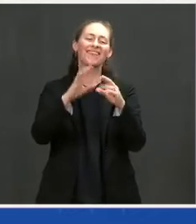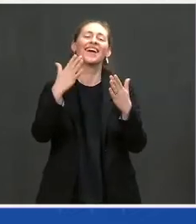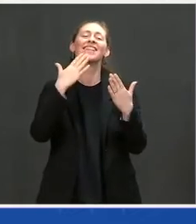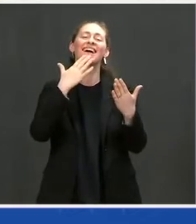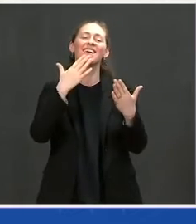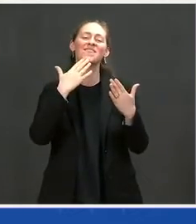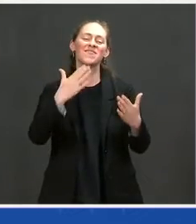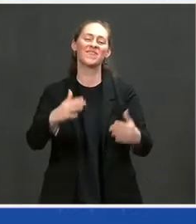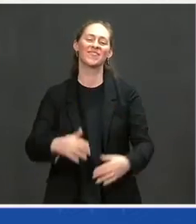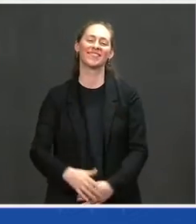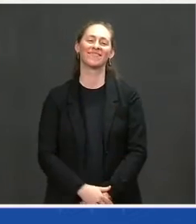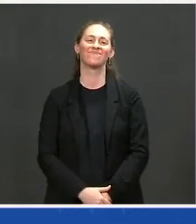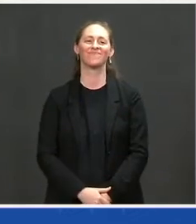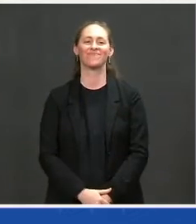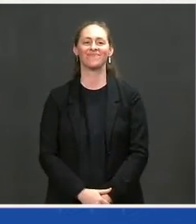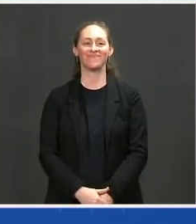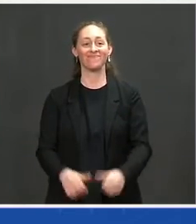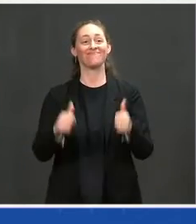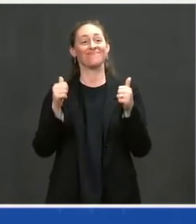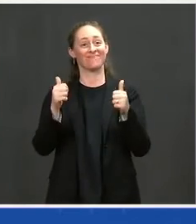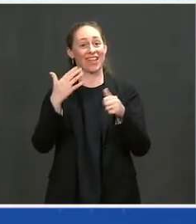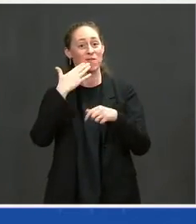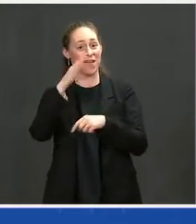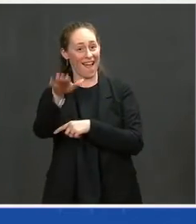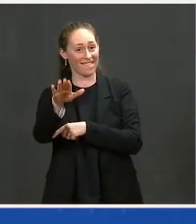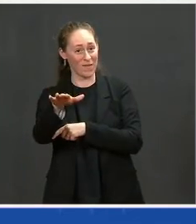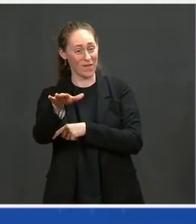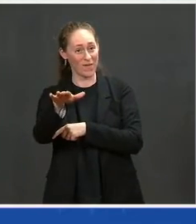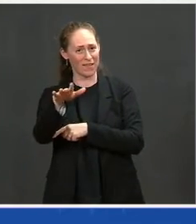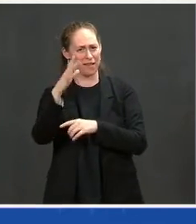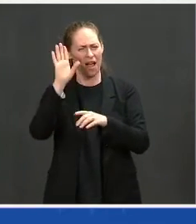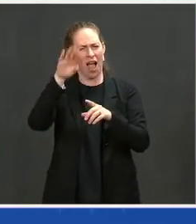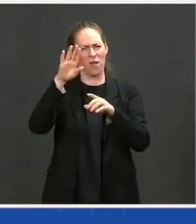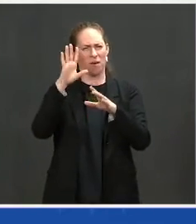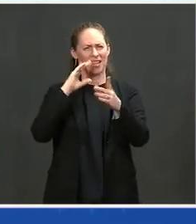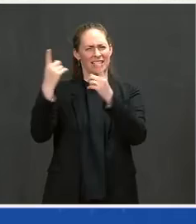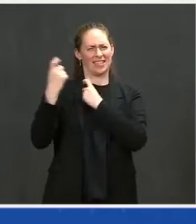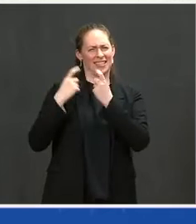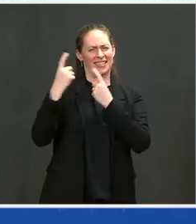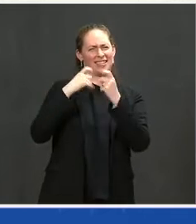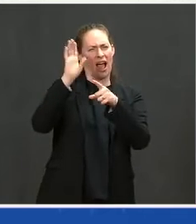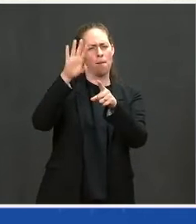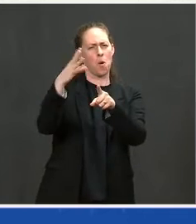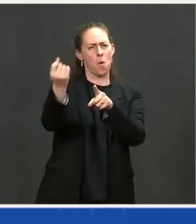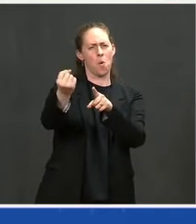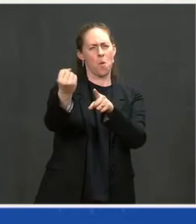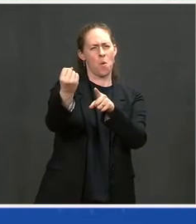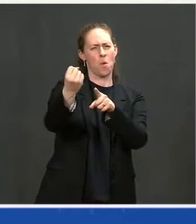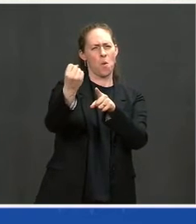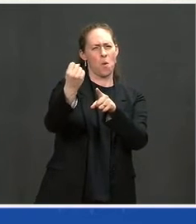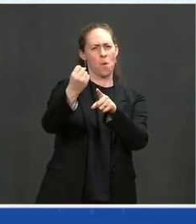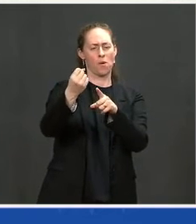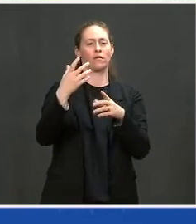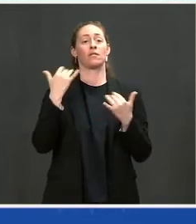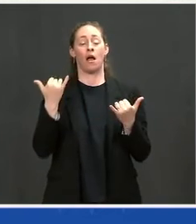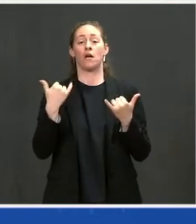Good afternoon. Before I take questions, I want to give you a progress report to the nation